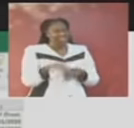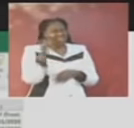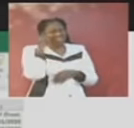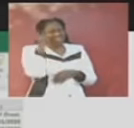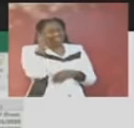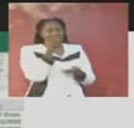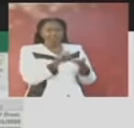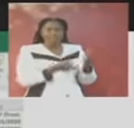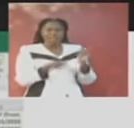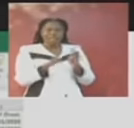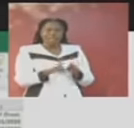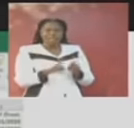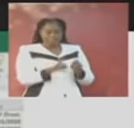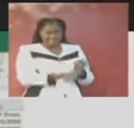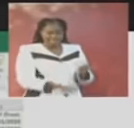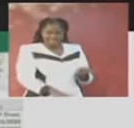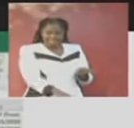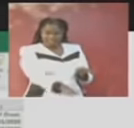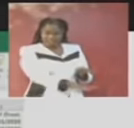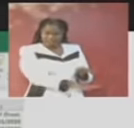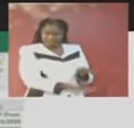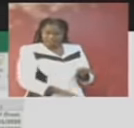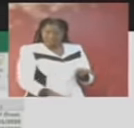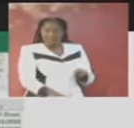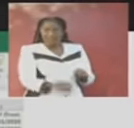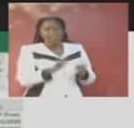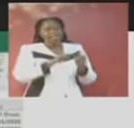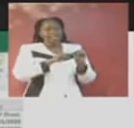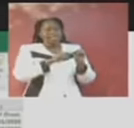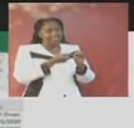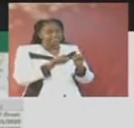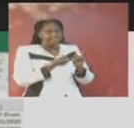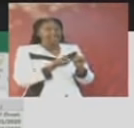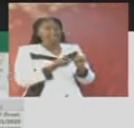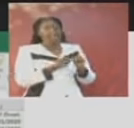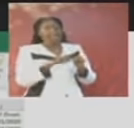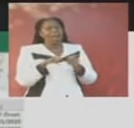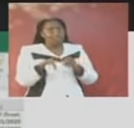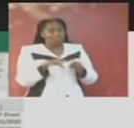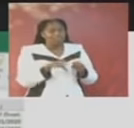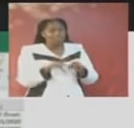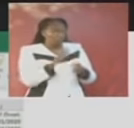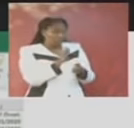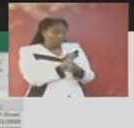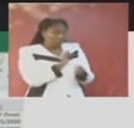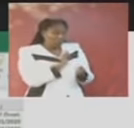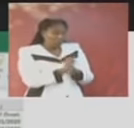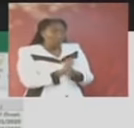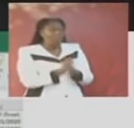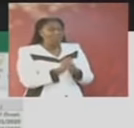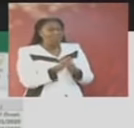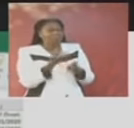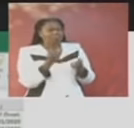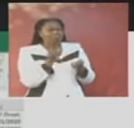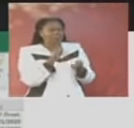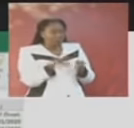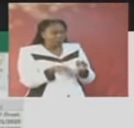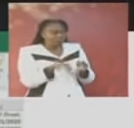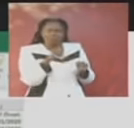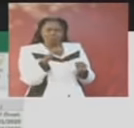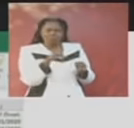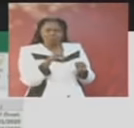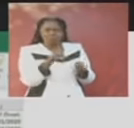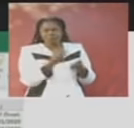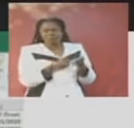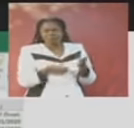need to begin intervention methods. So this is just one of the ways in which we've been looking at it. Now, looking